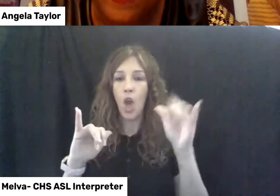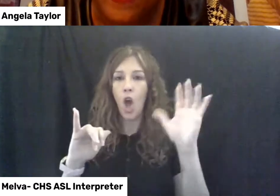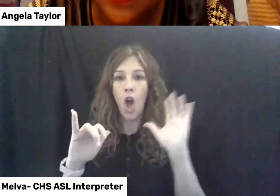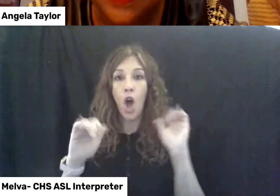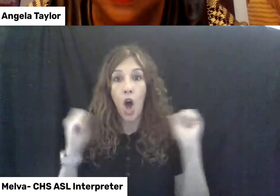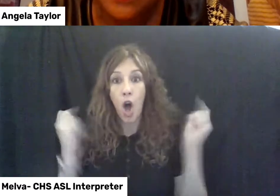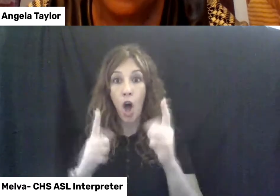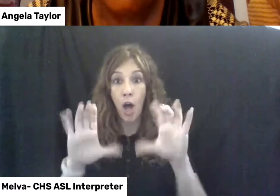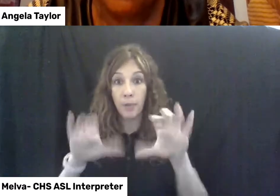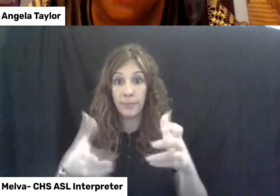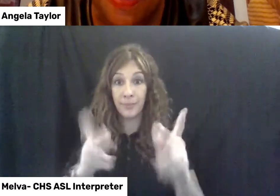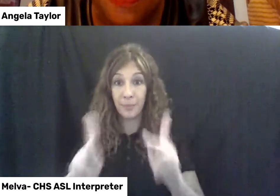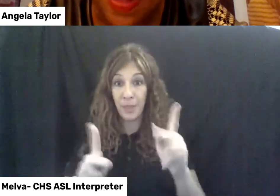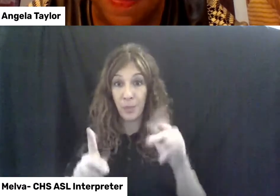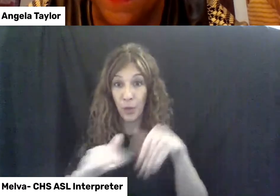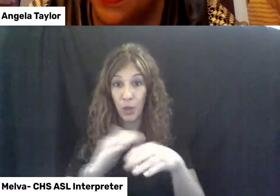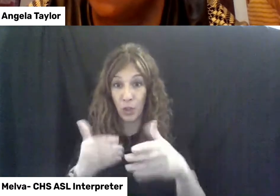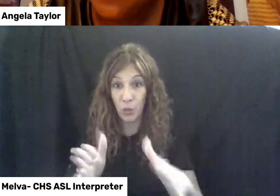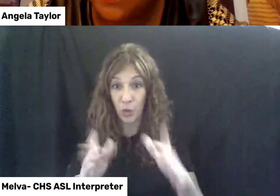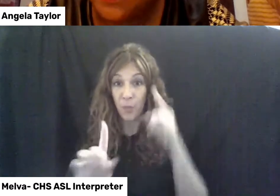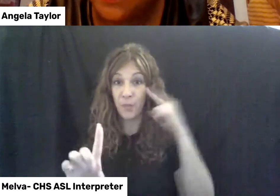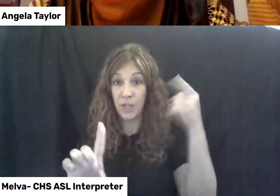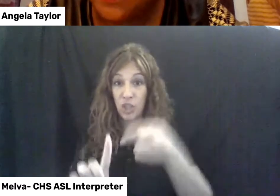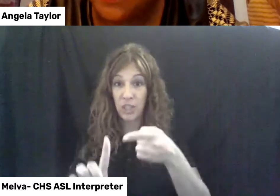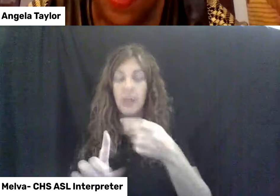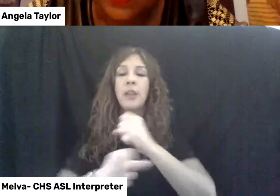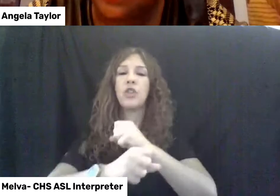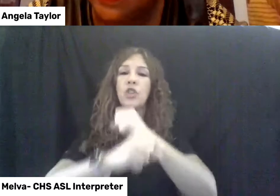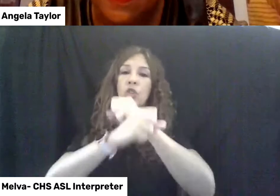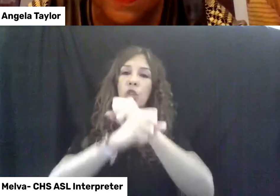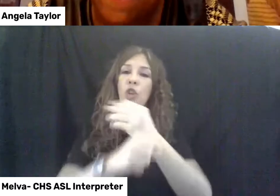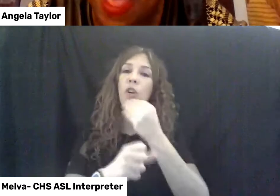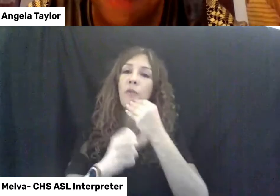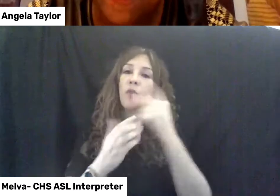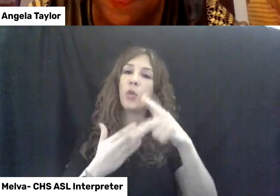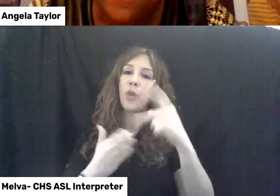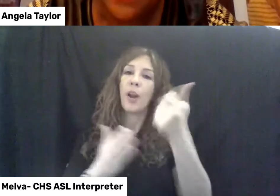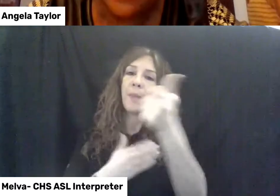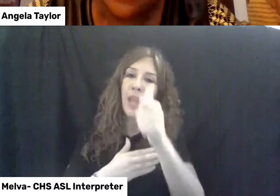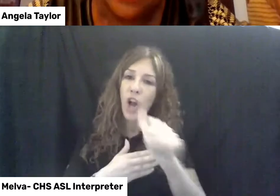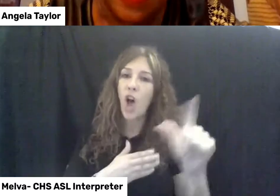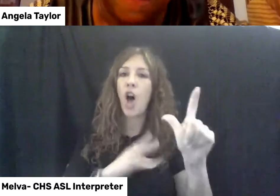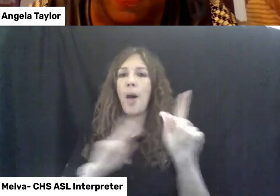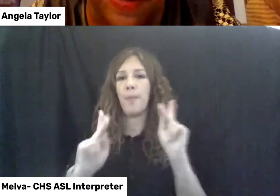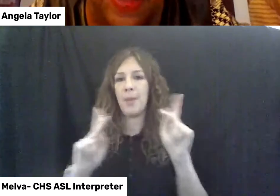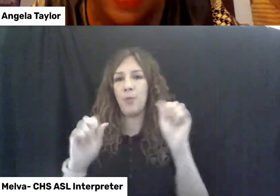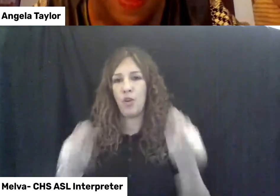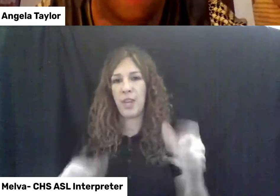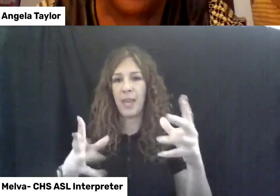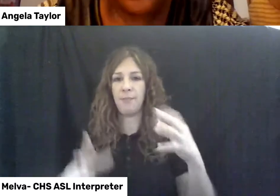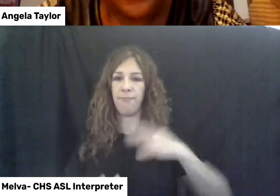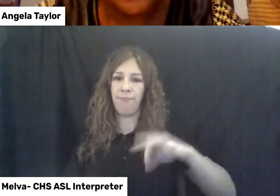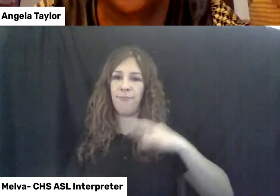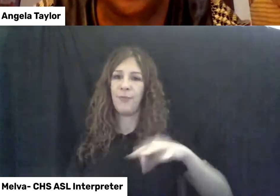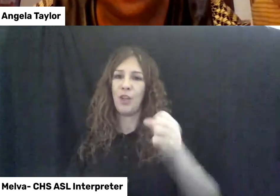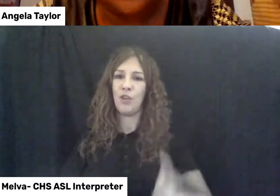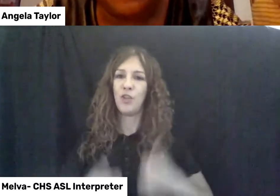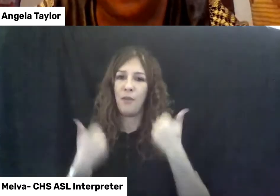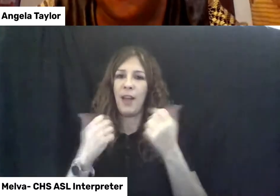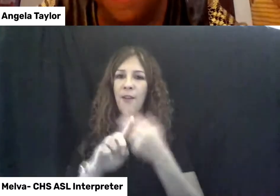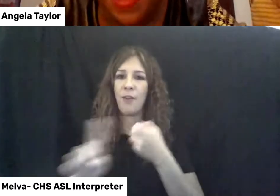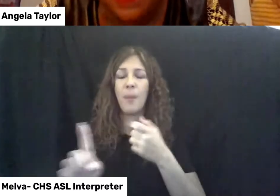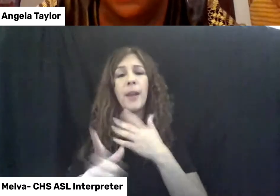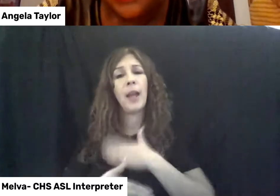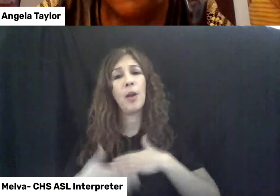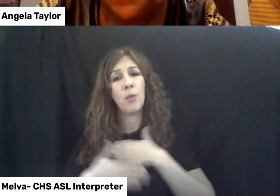a food program that everyone can survive from. And I appreciate the opportunity to talk,